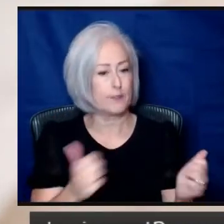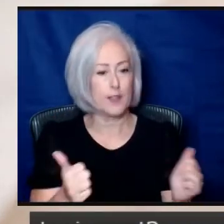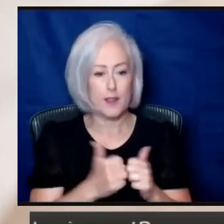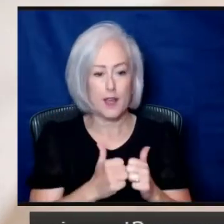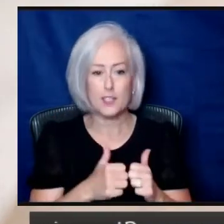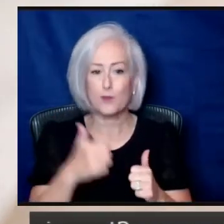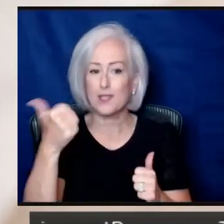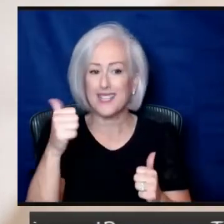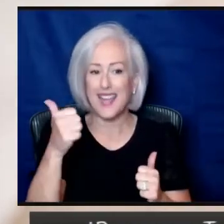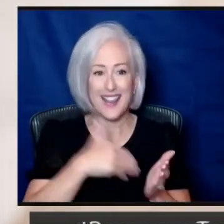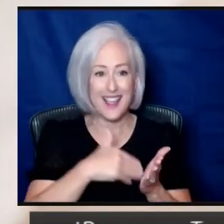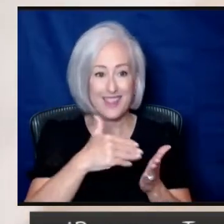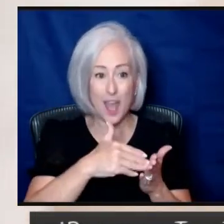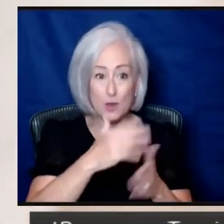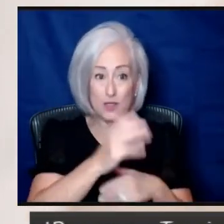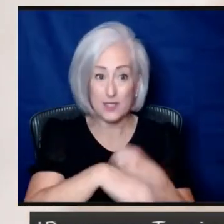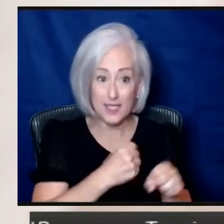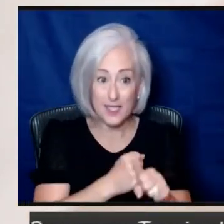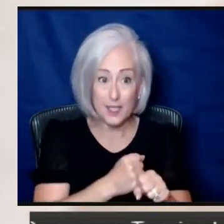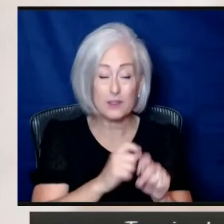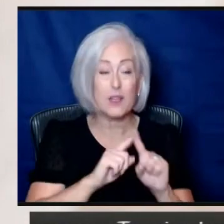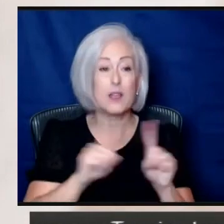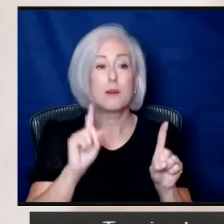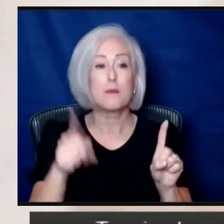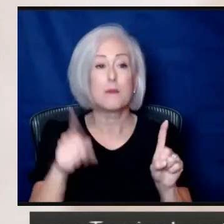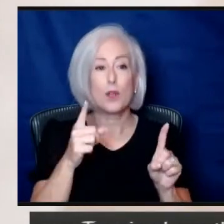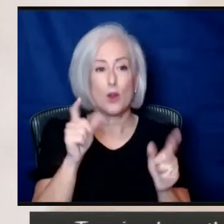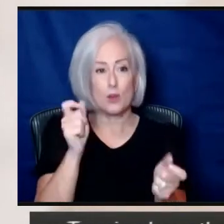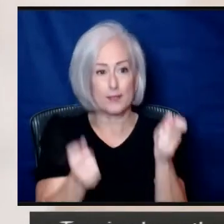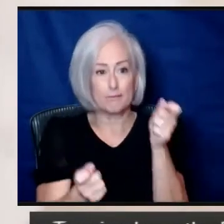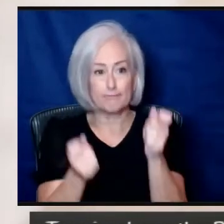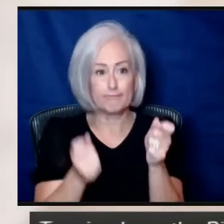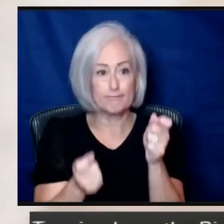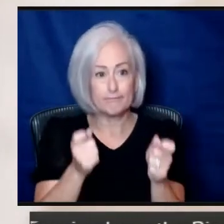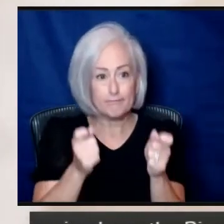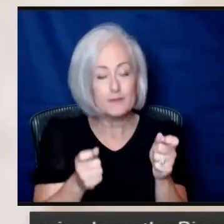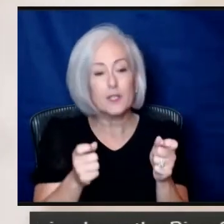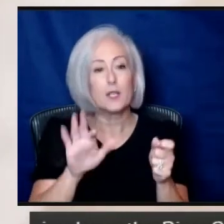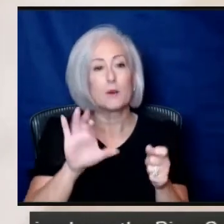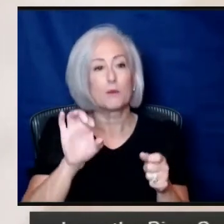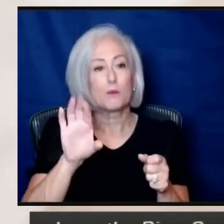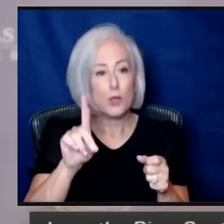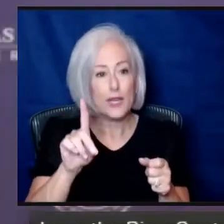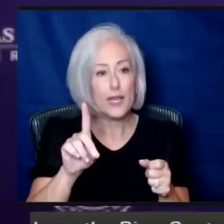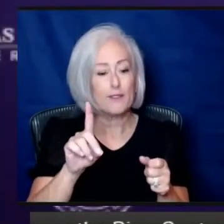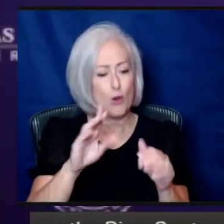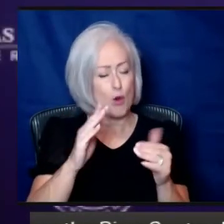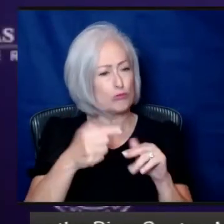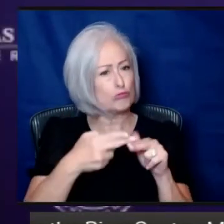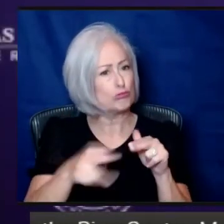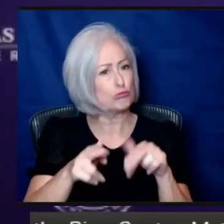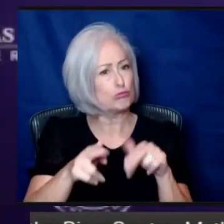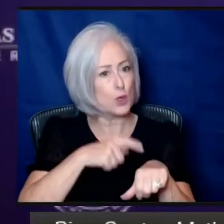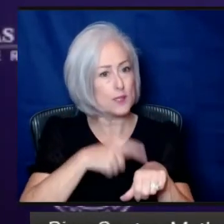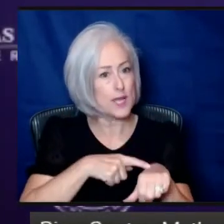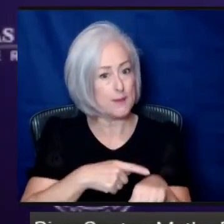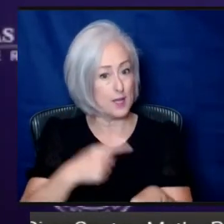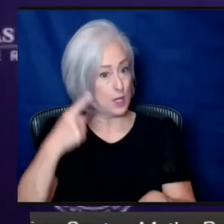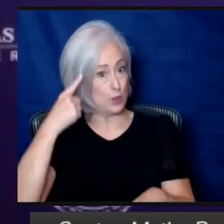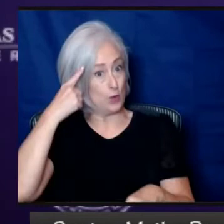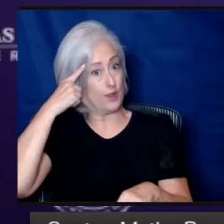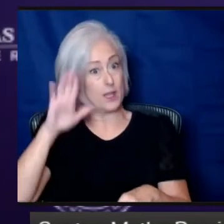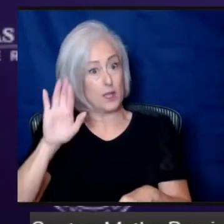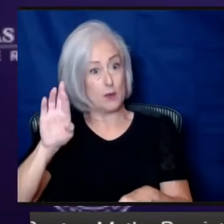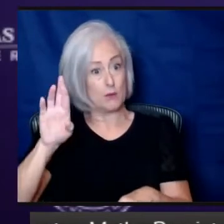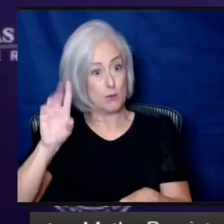people, but we've only been modifying breeds for a small amount of time relatively. And so really thinking that breed alone is going to make up